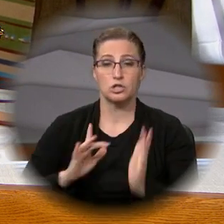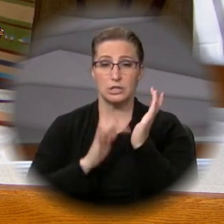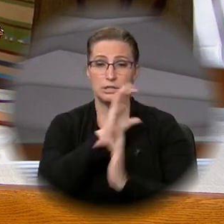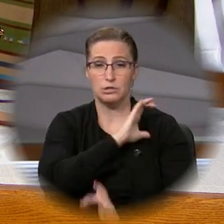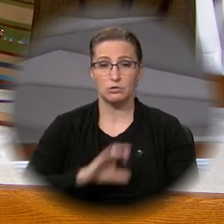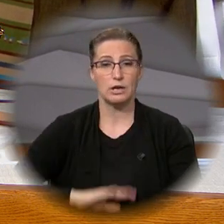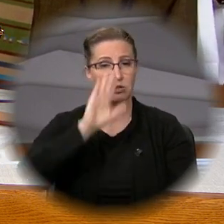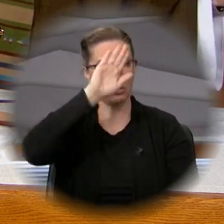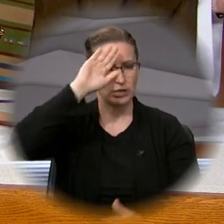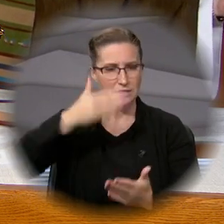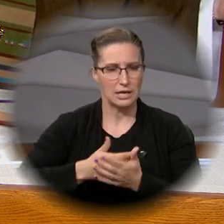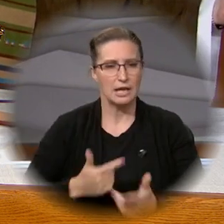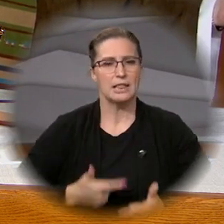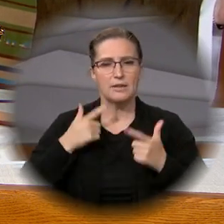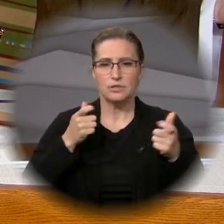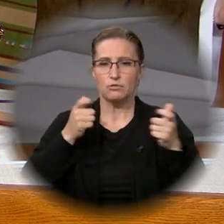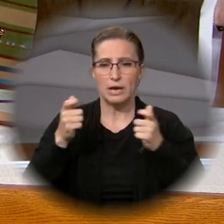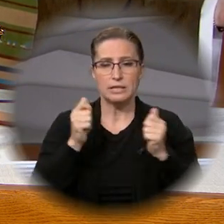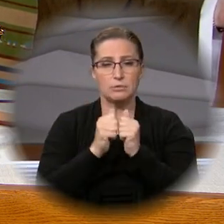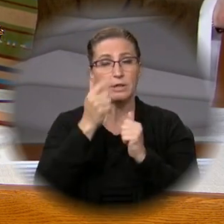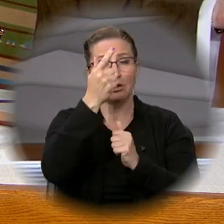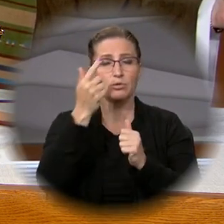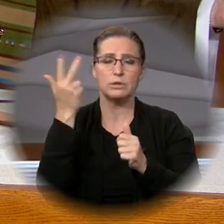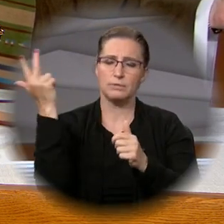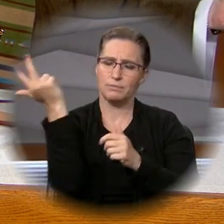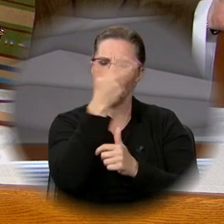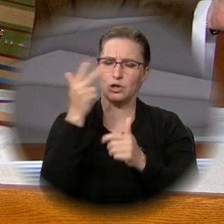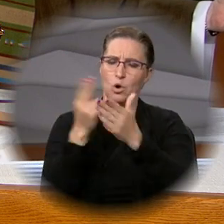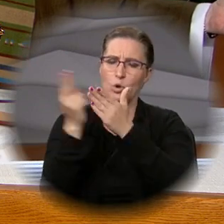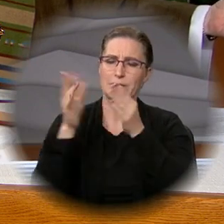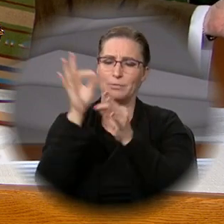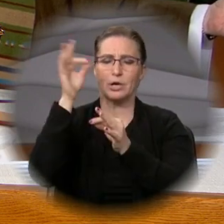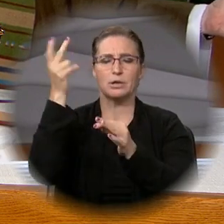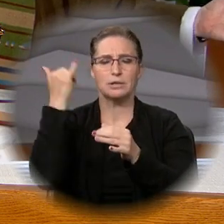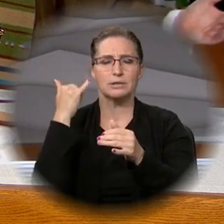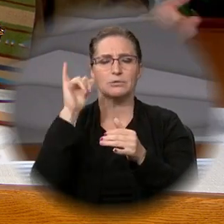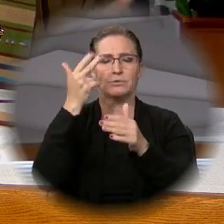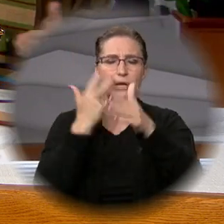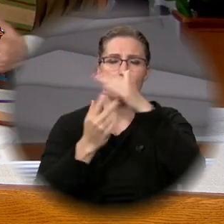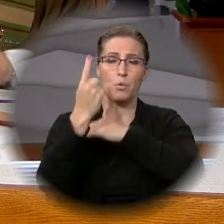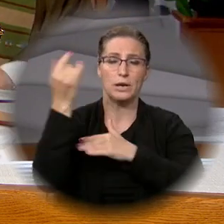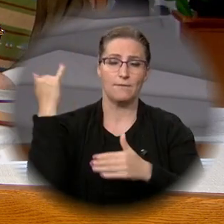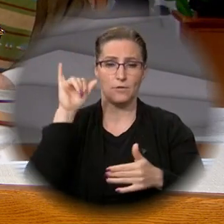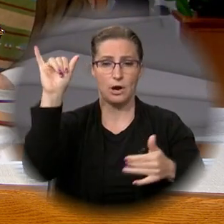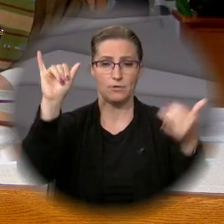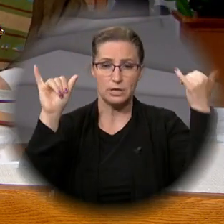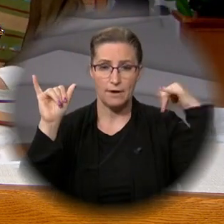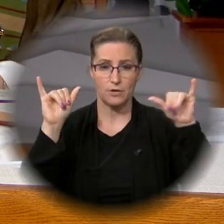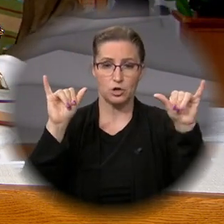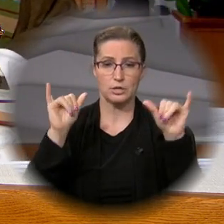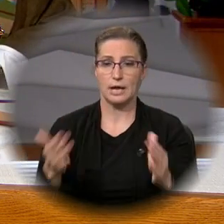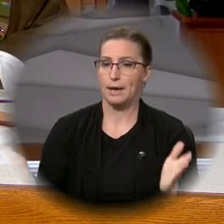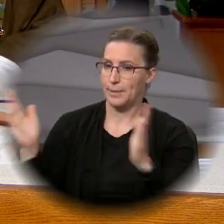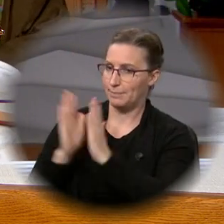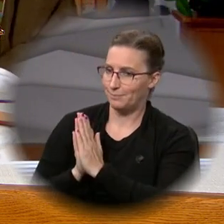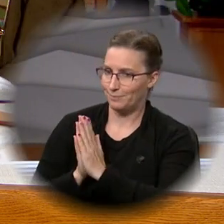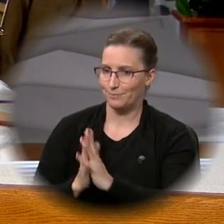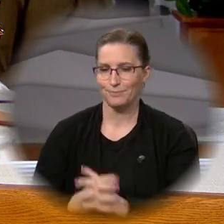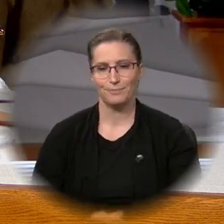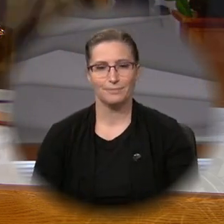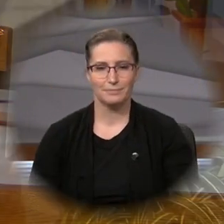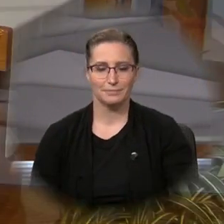Christ, your Son, who lives and reigns with you in the unity of the Holy Spirit, God, forever and ever.